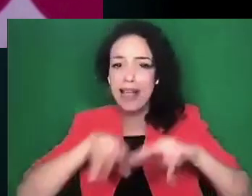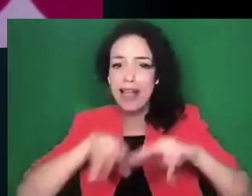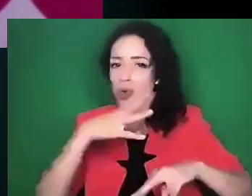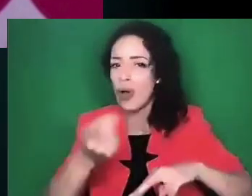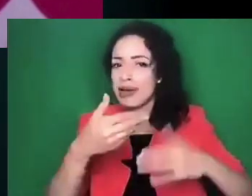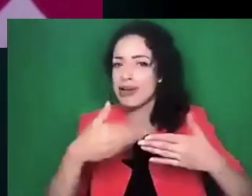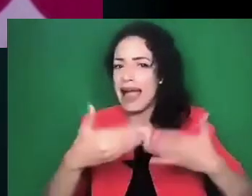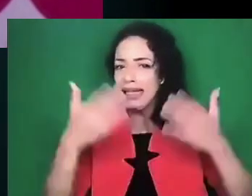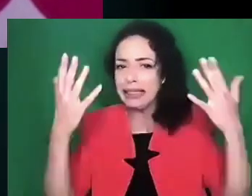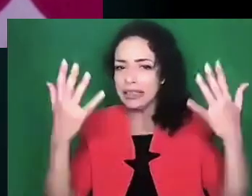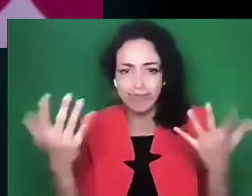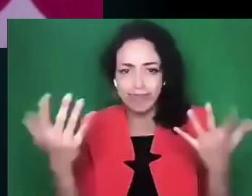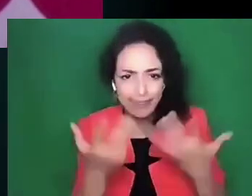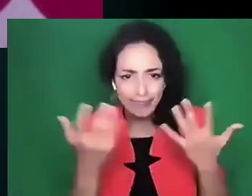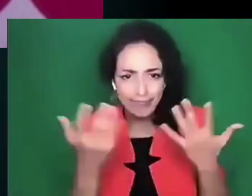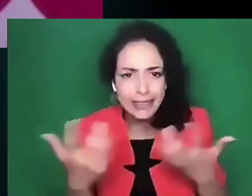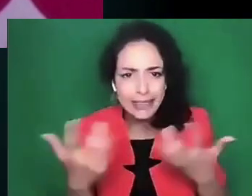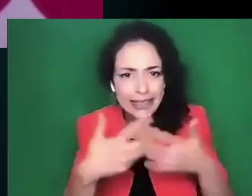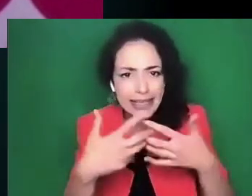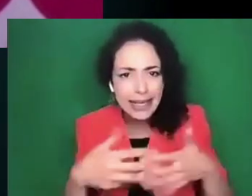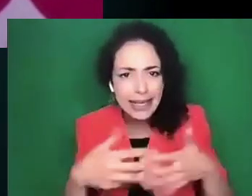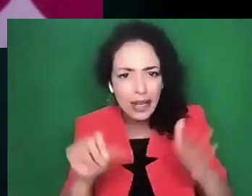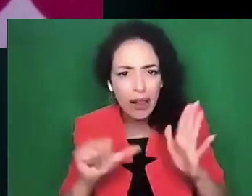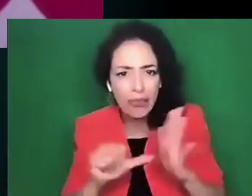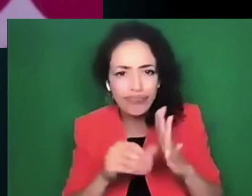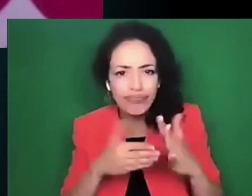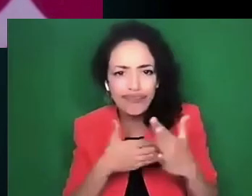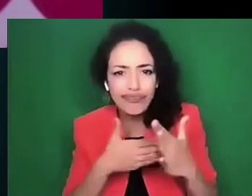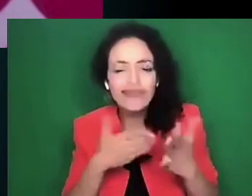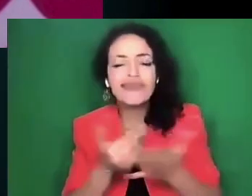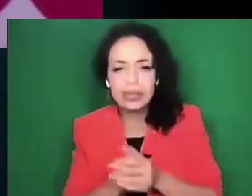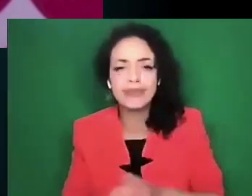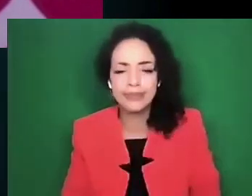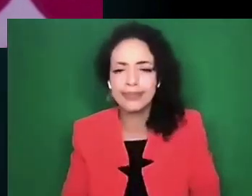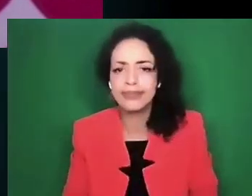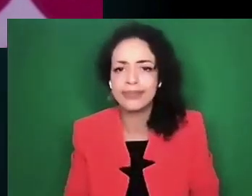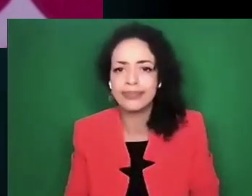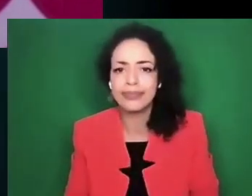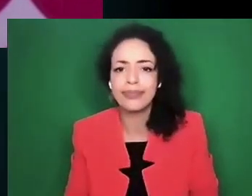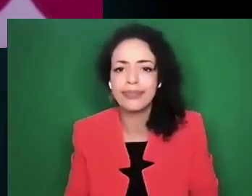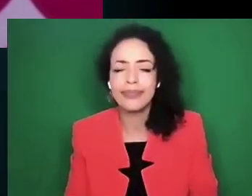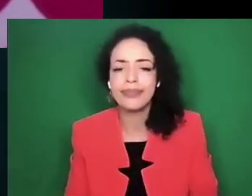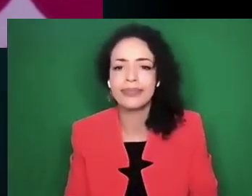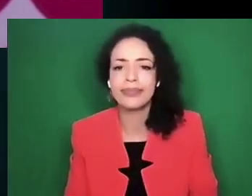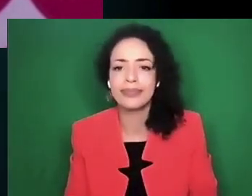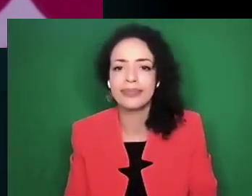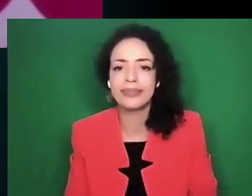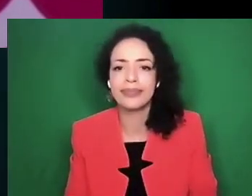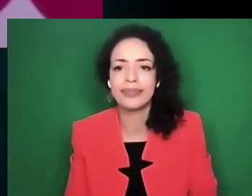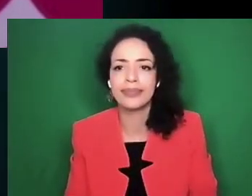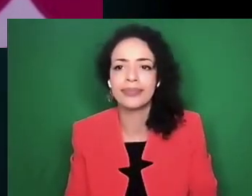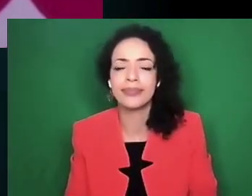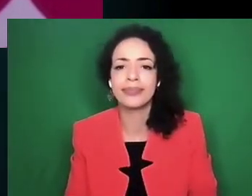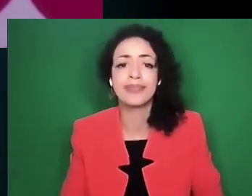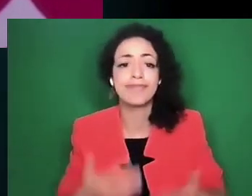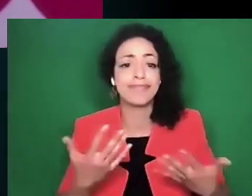a difficulty in the recording. For me, just to remain is to say, if you're in London, yes, come